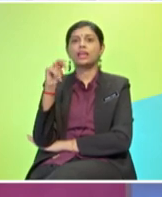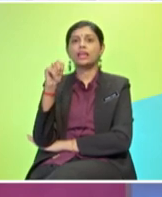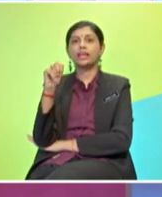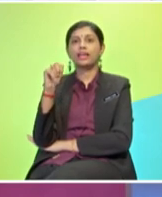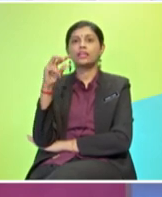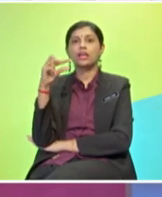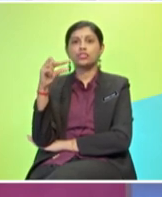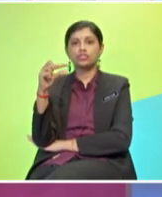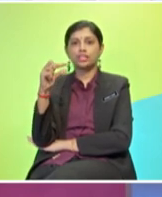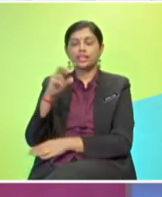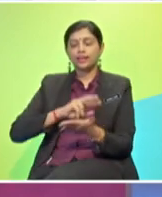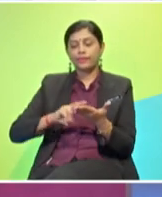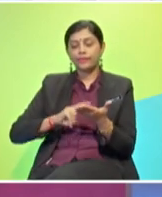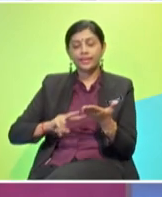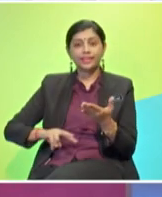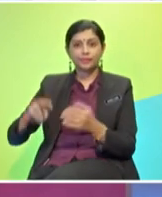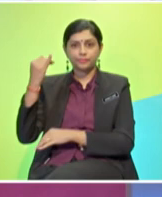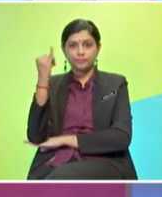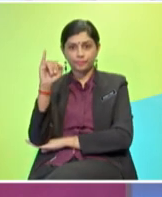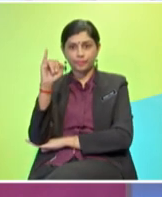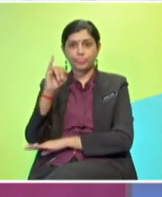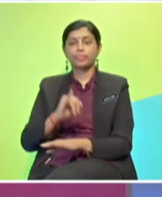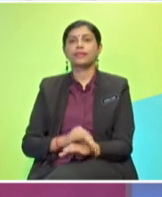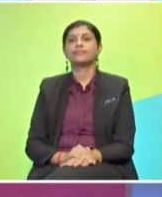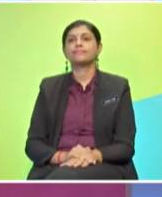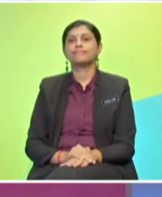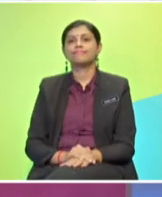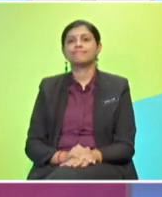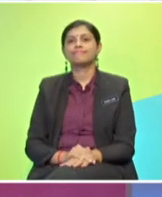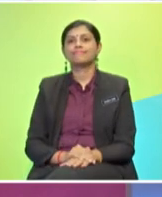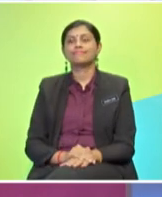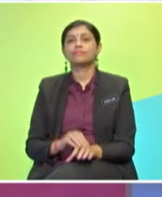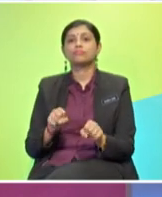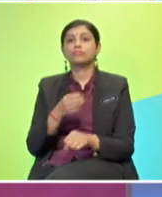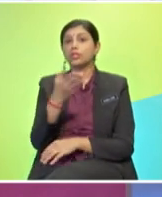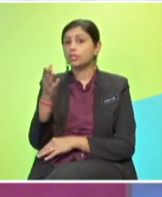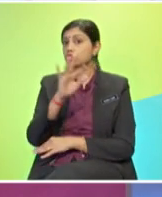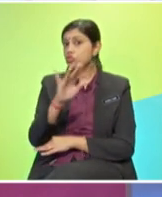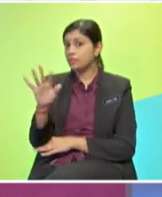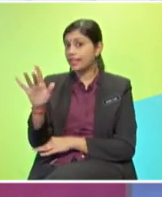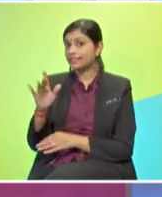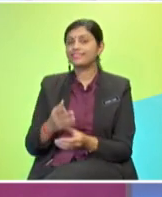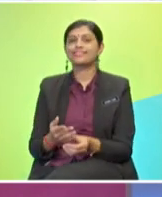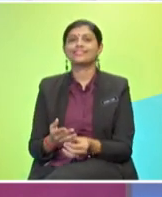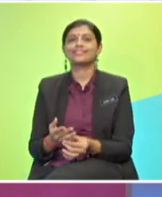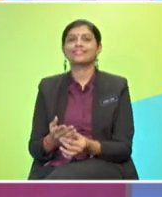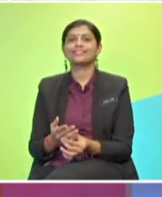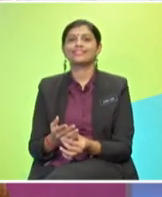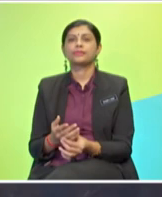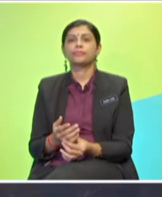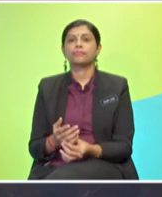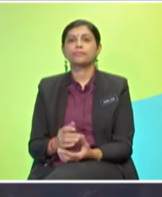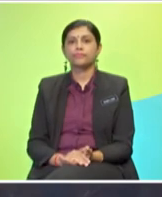R-E-A-D-I-N-G. N-G. Reading. Okay, Irfan, can you spell reading? All right, my turn. So let's